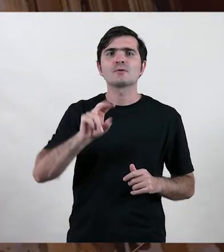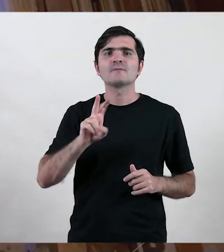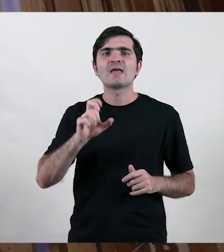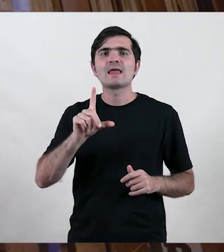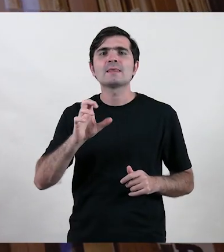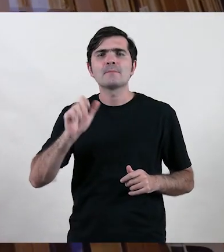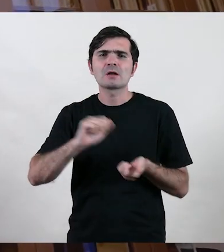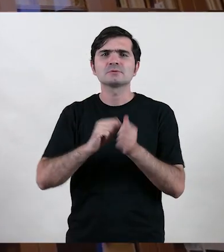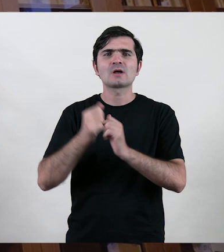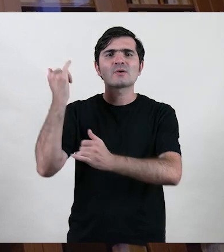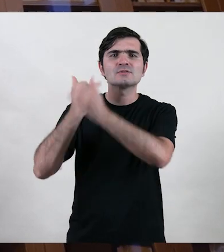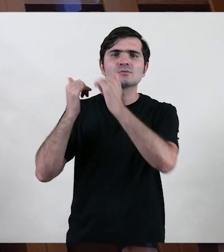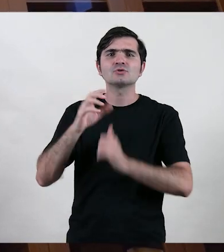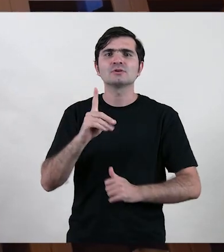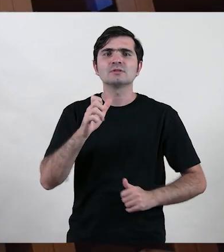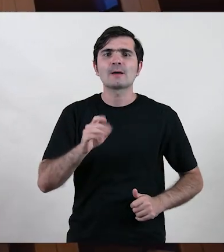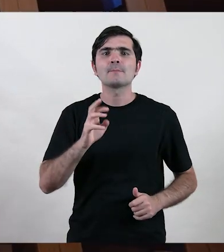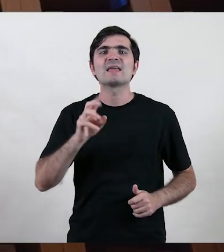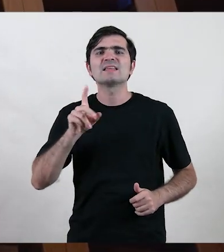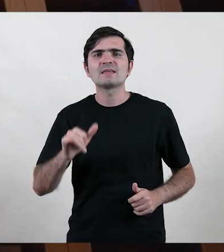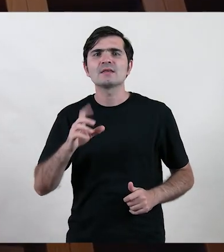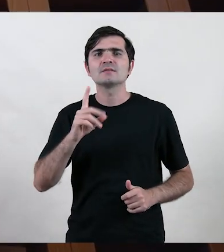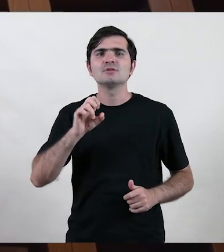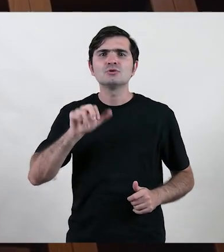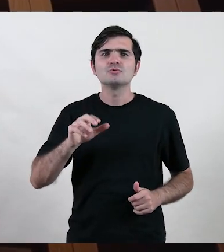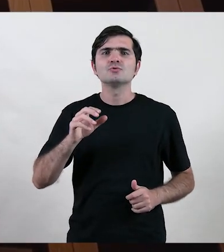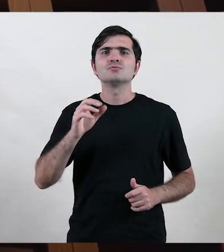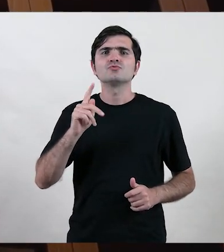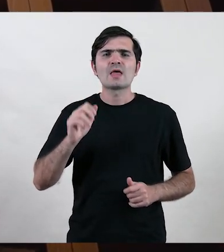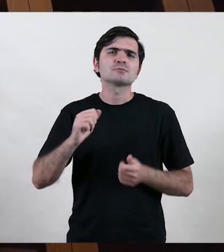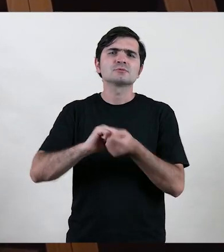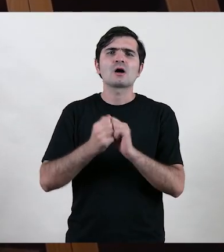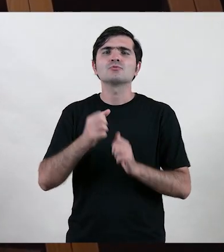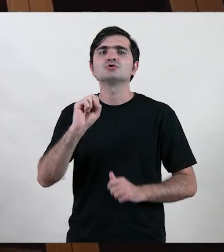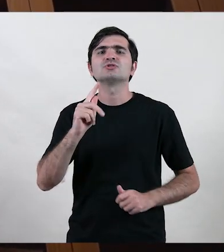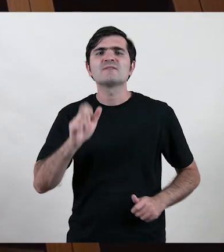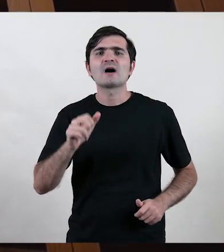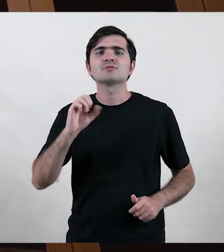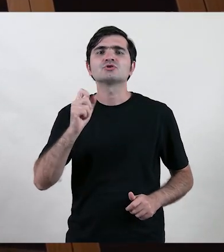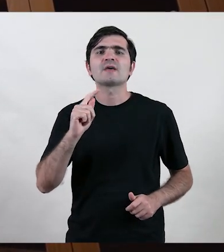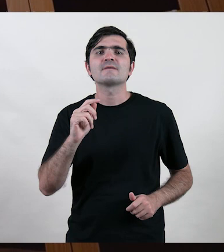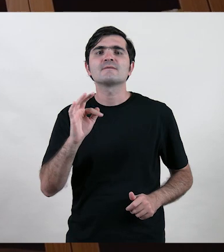and historians Dan Berindei, Dinu Cegiurescu, and Ștefan Ștefănescu.